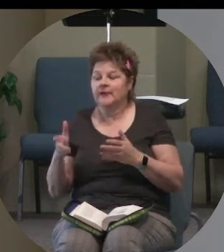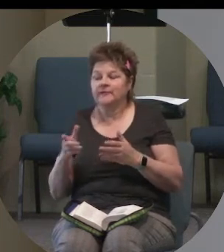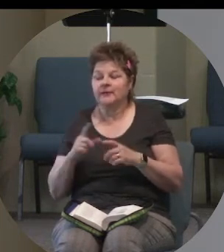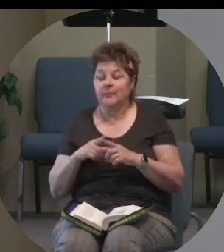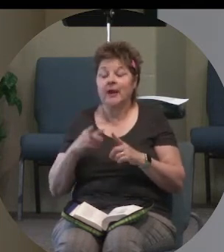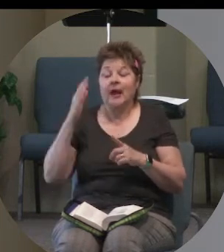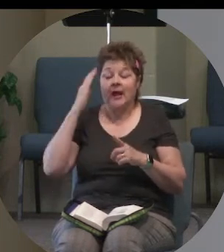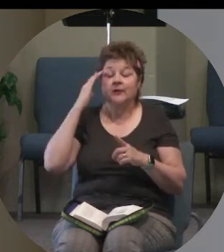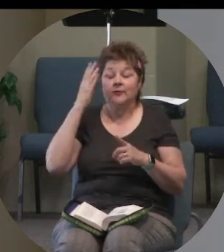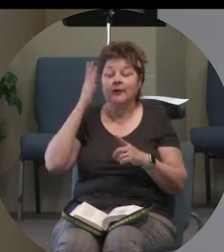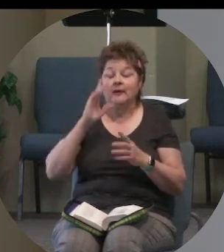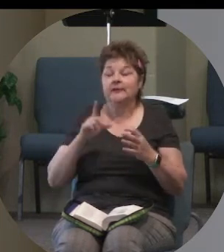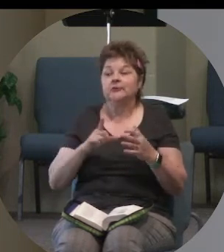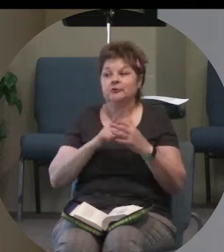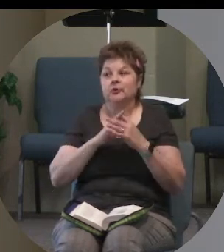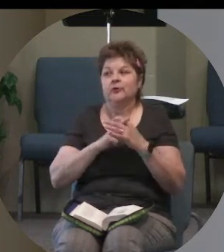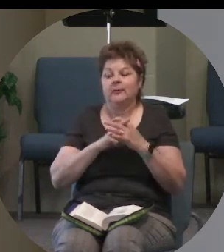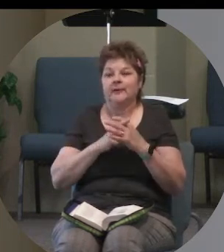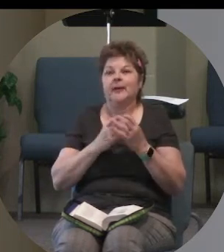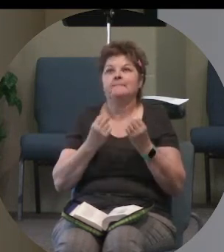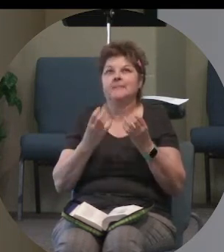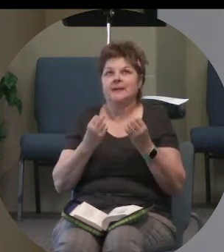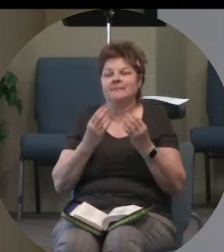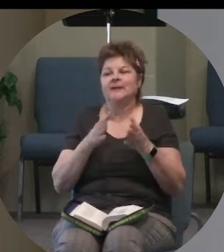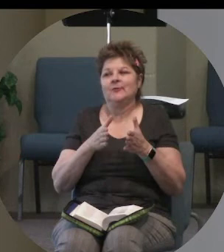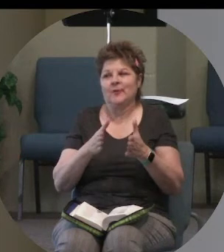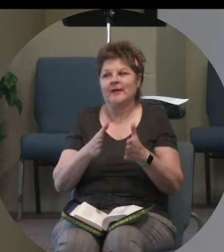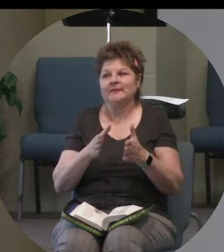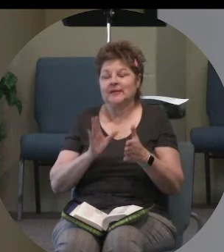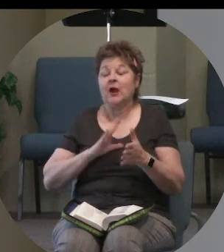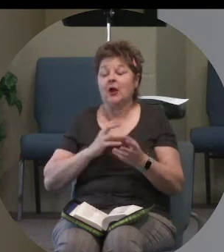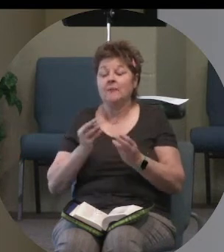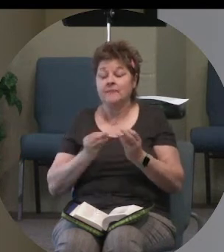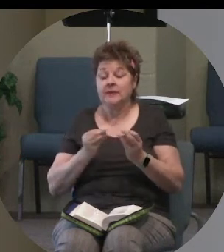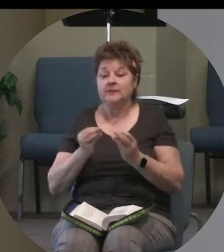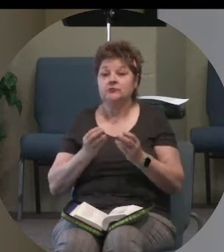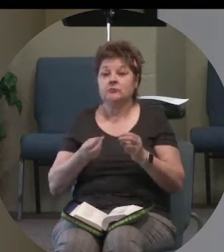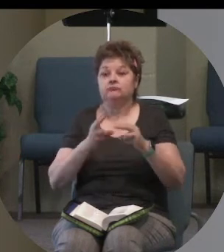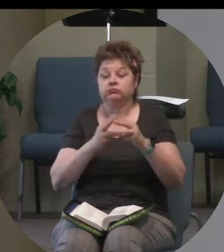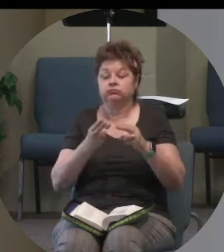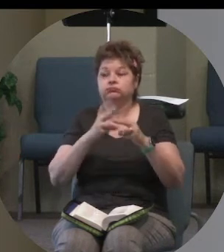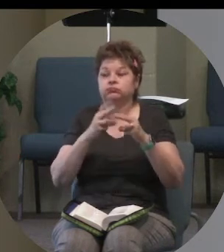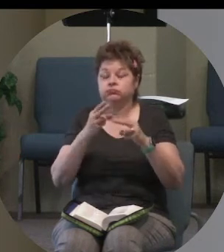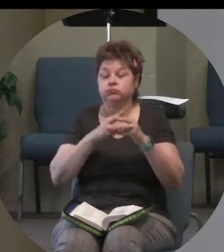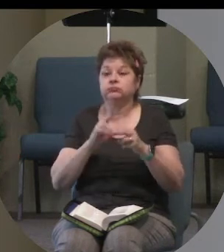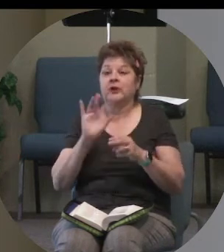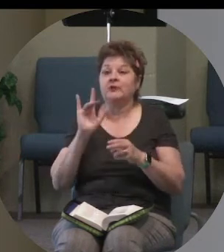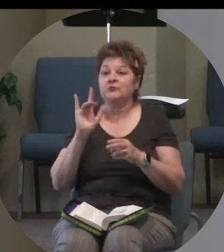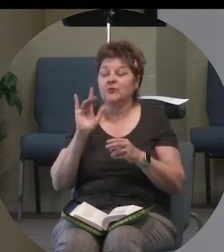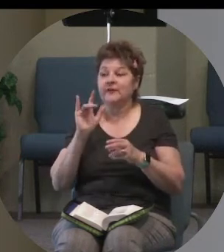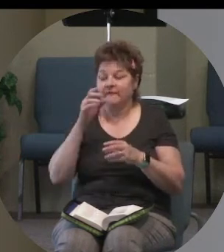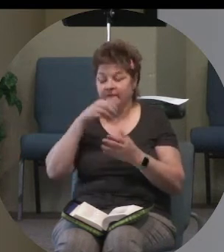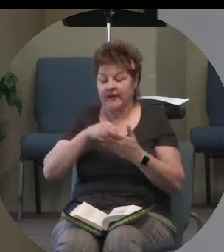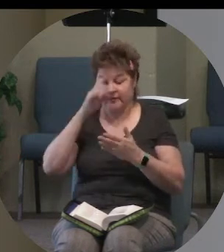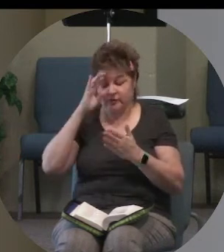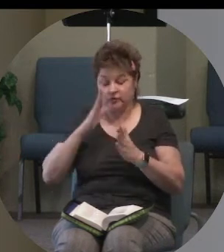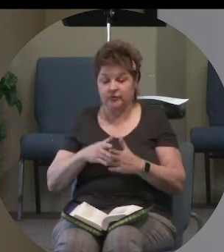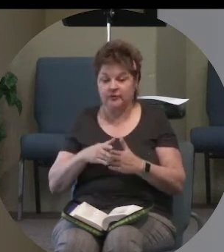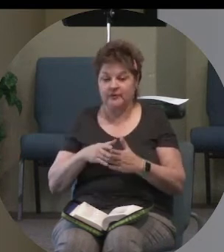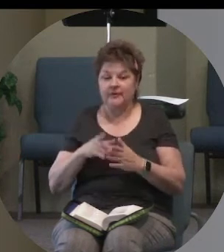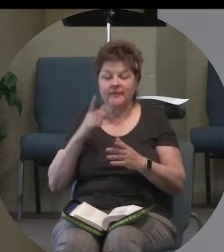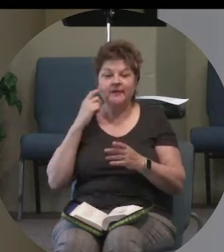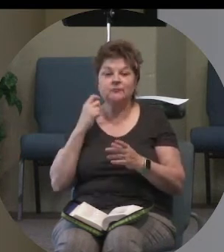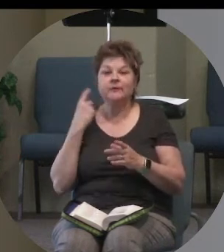has showed up in so many ways. Our ministry on campus grew by 25 students during COVID because we were the only club